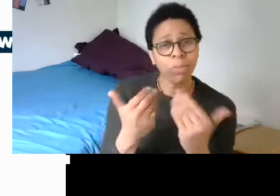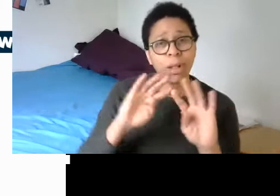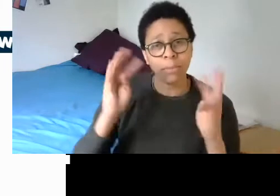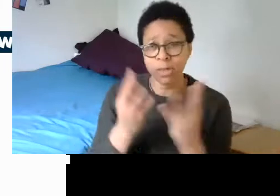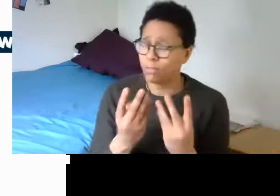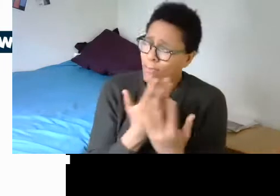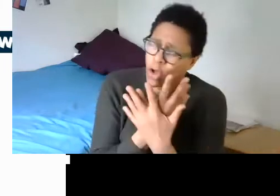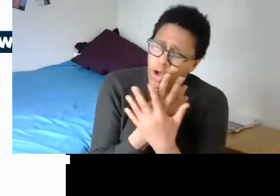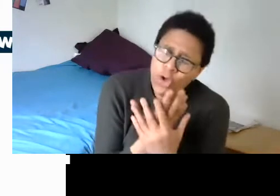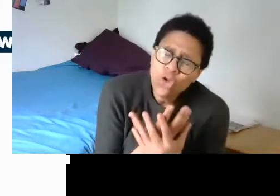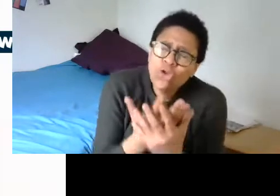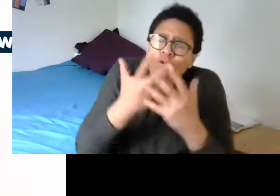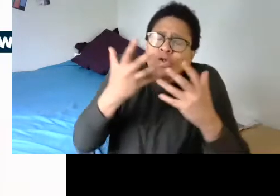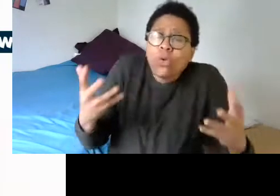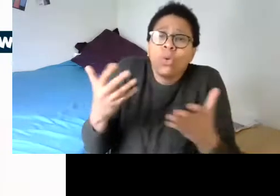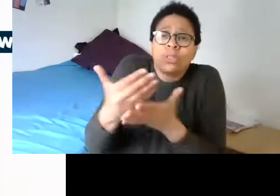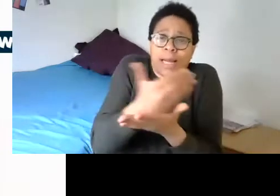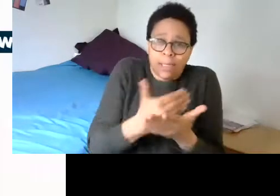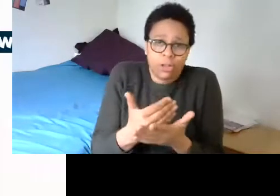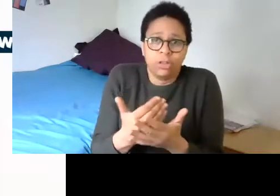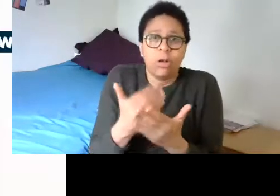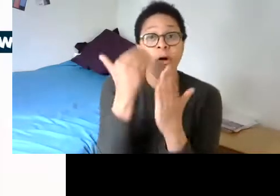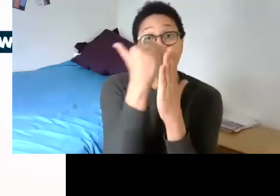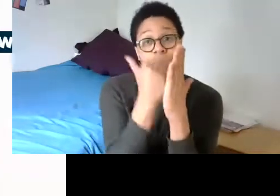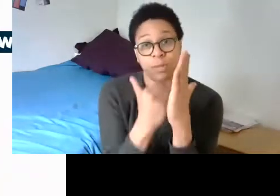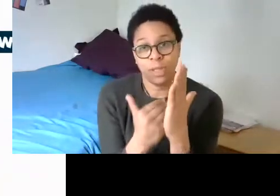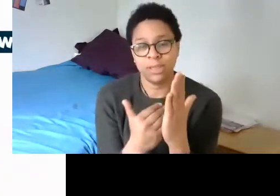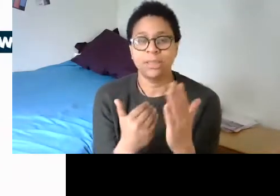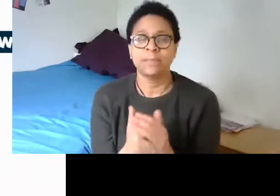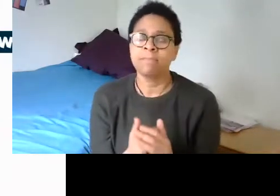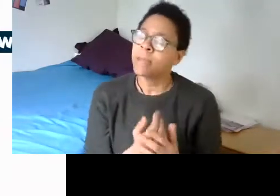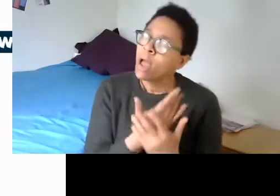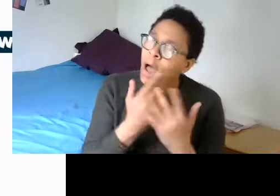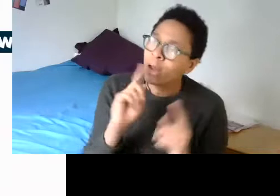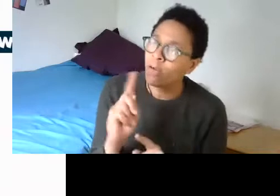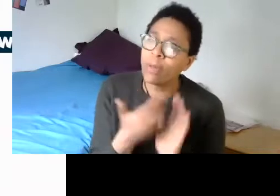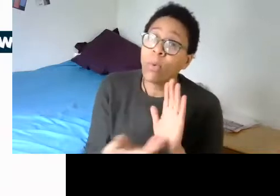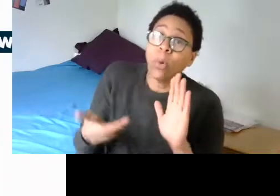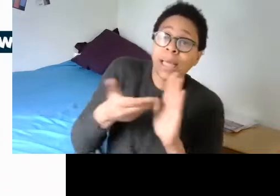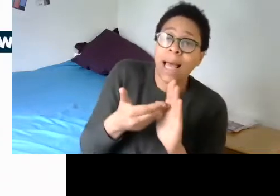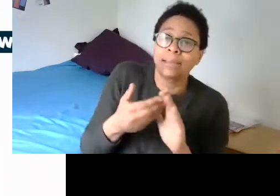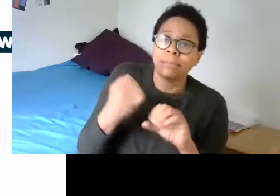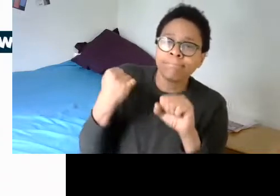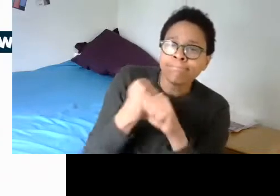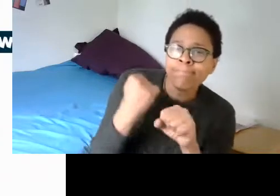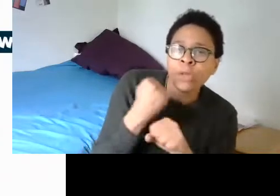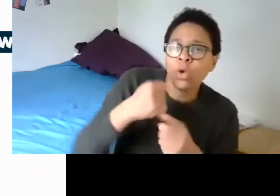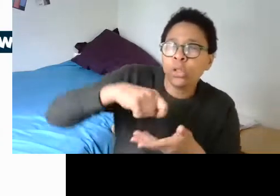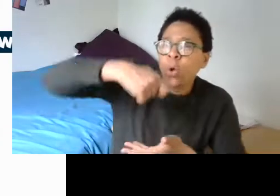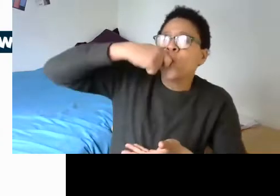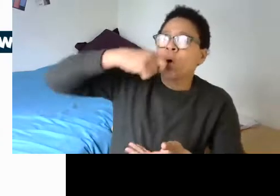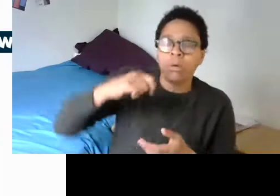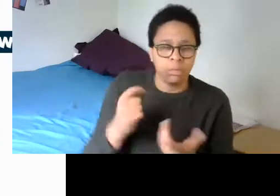books and medicine, and a lot of users would add additional cures, maybe even family or homemade recipes, into